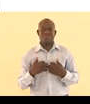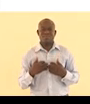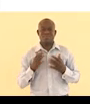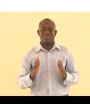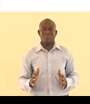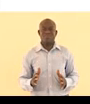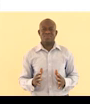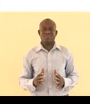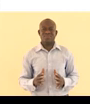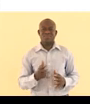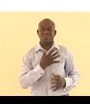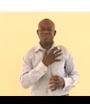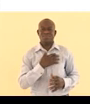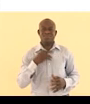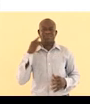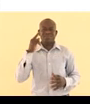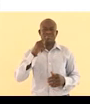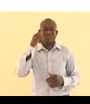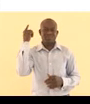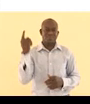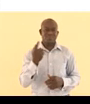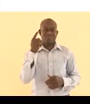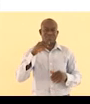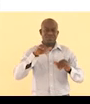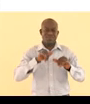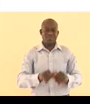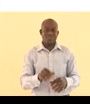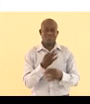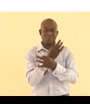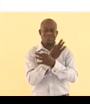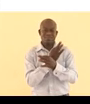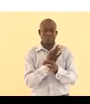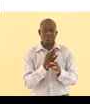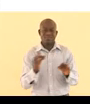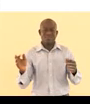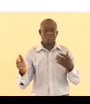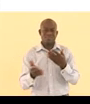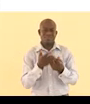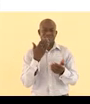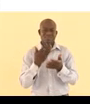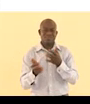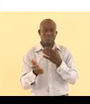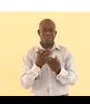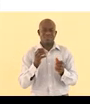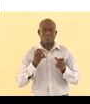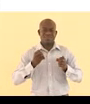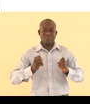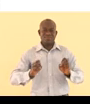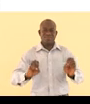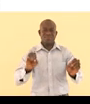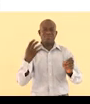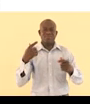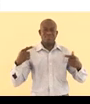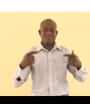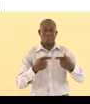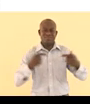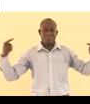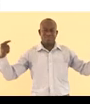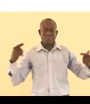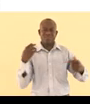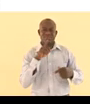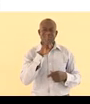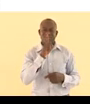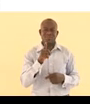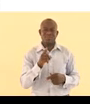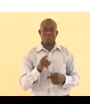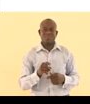child of freedom. And he shall always remain free in spite of all the efforts of the enemies of truth to use all